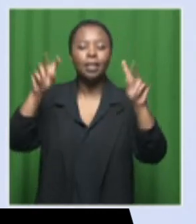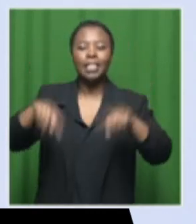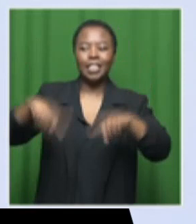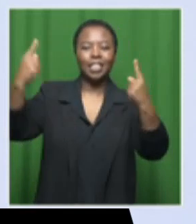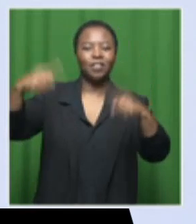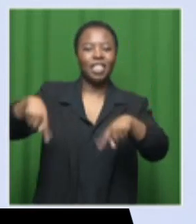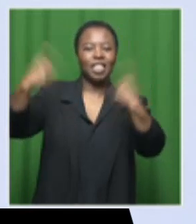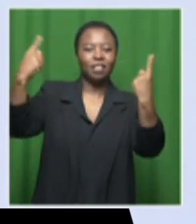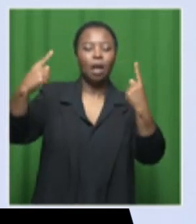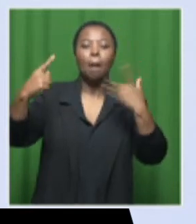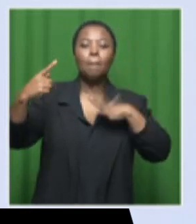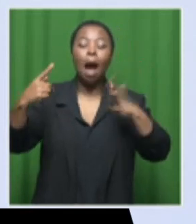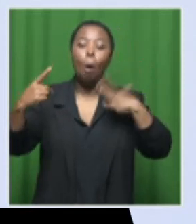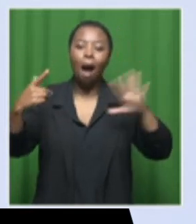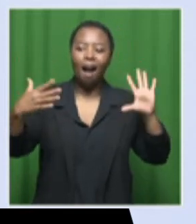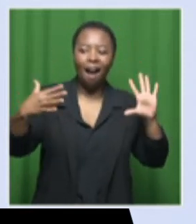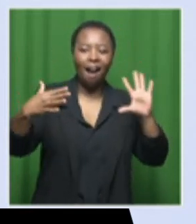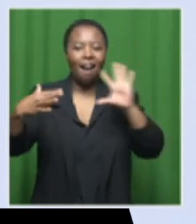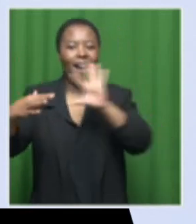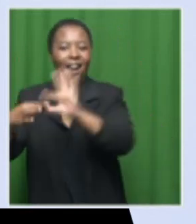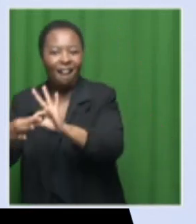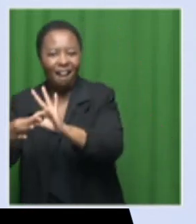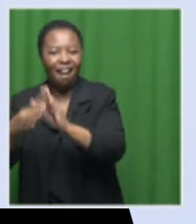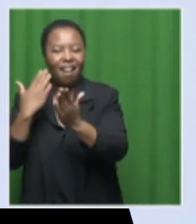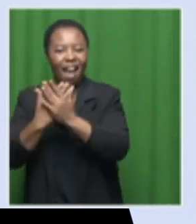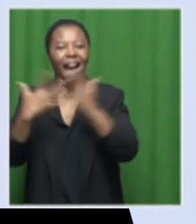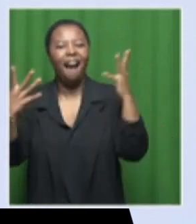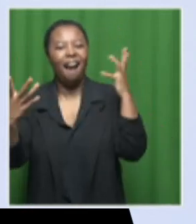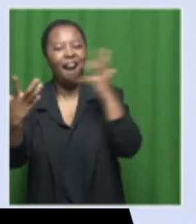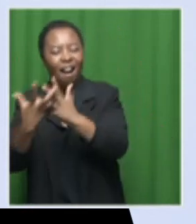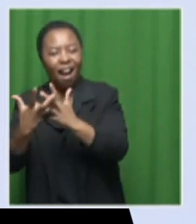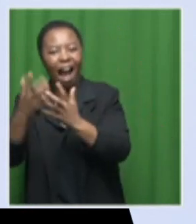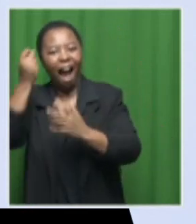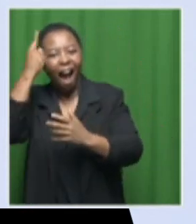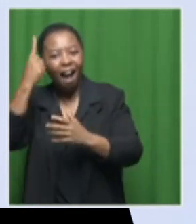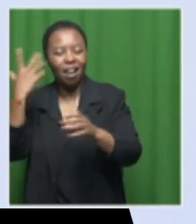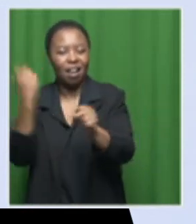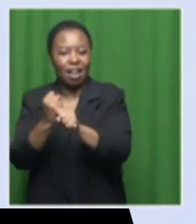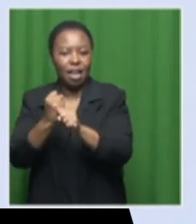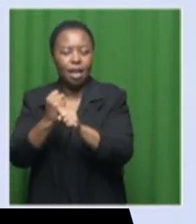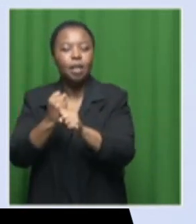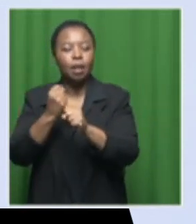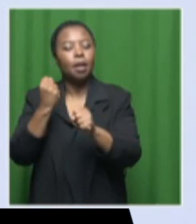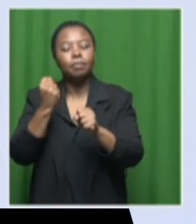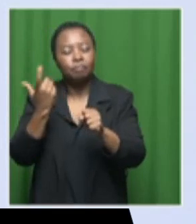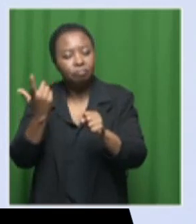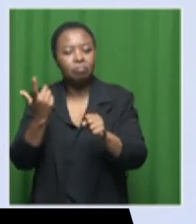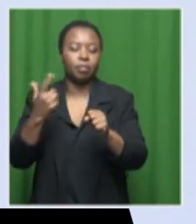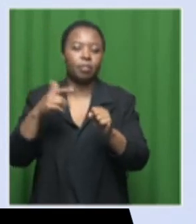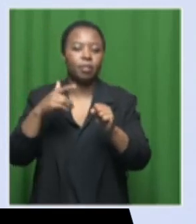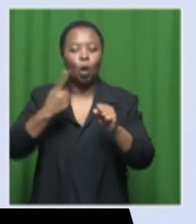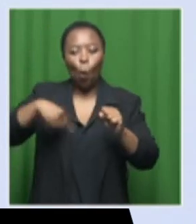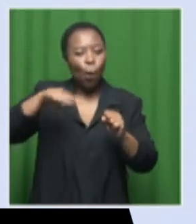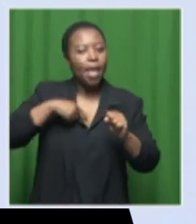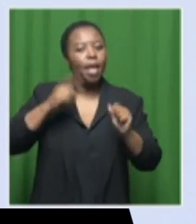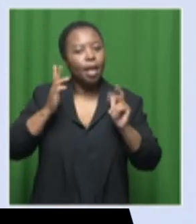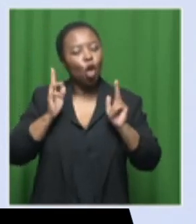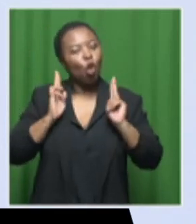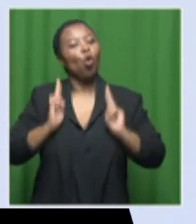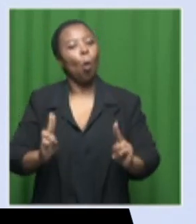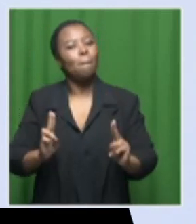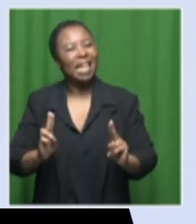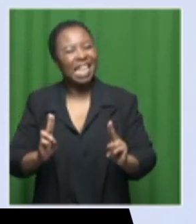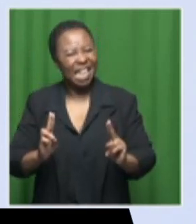that you can all relate with, and just to speak more about the things that make us human and things that remind us of that we are human.